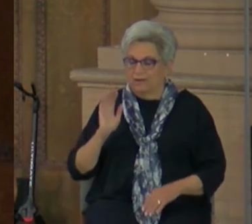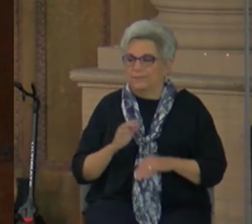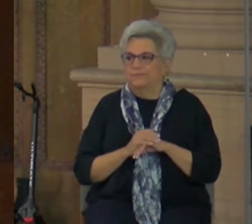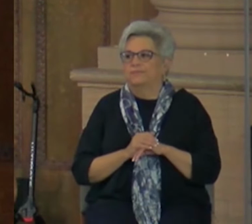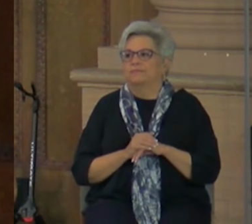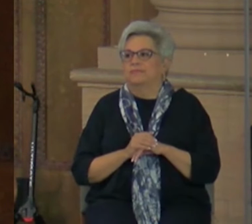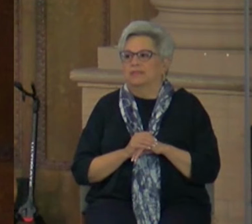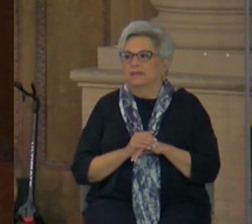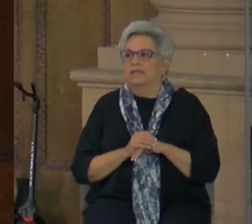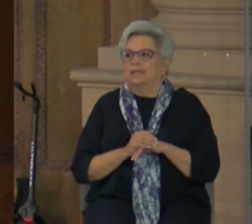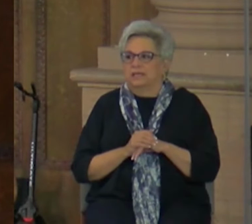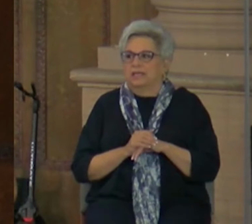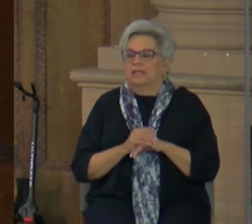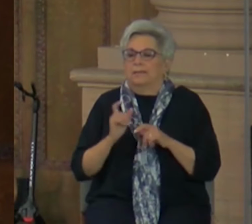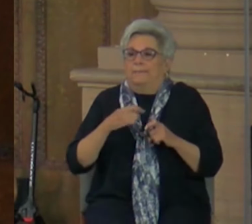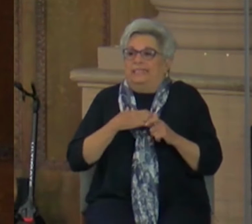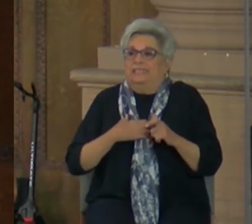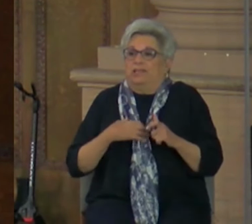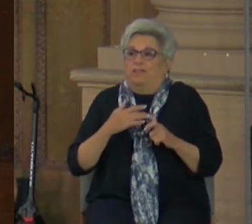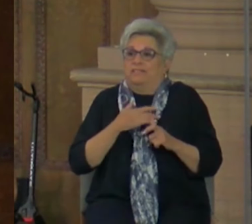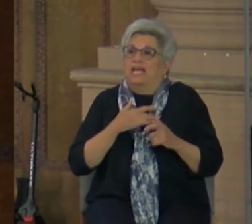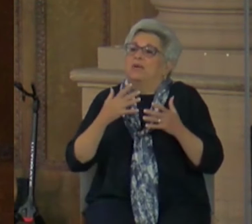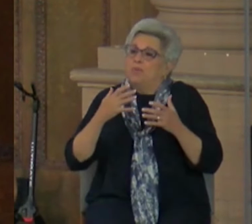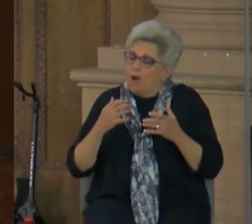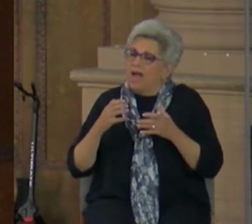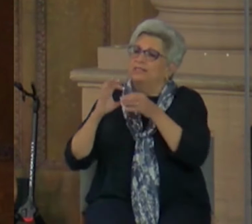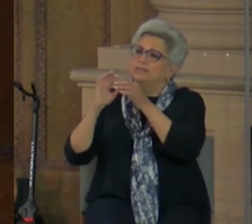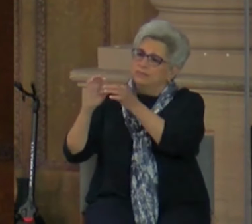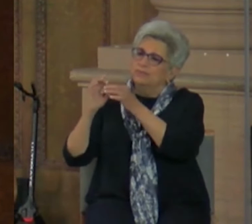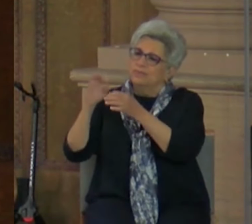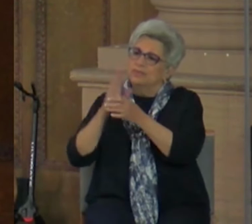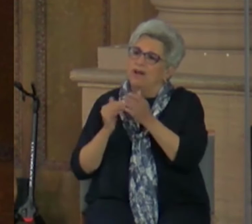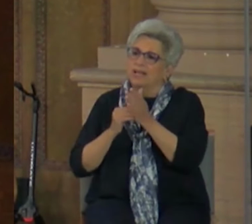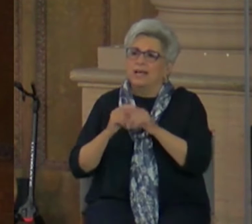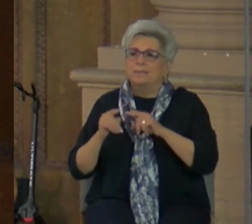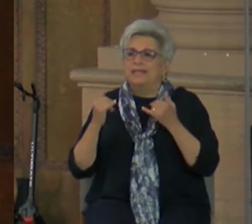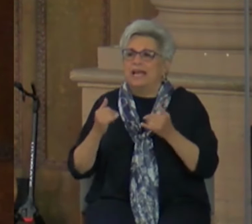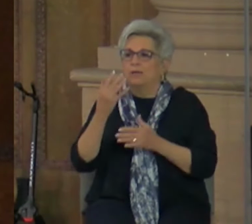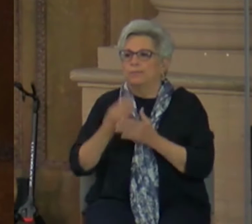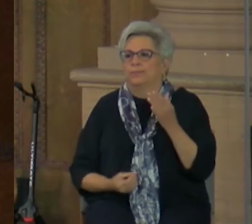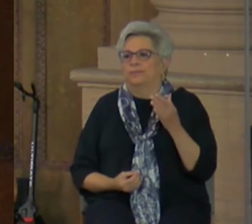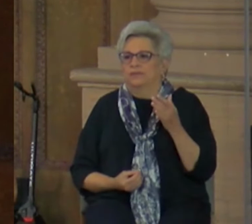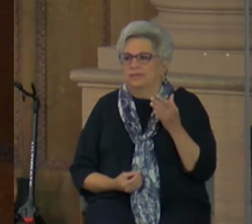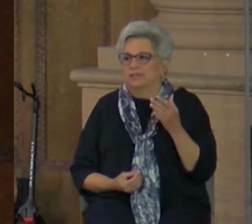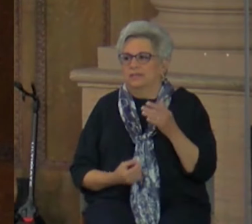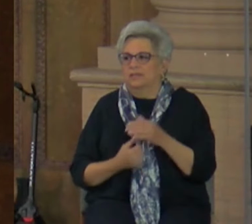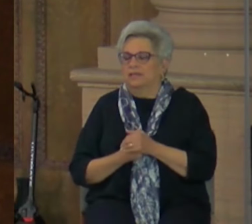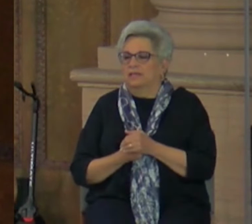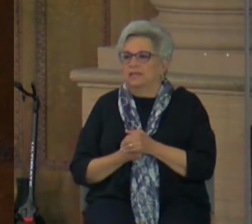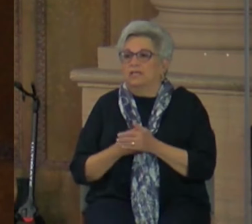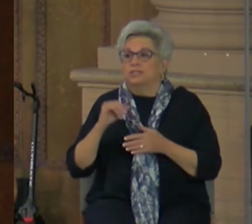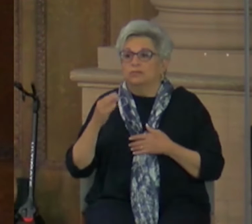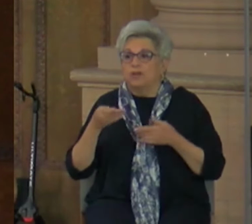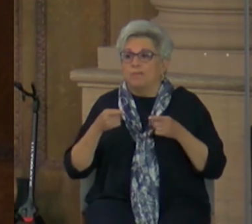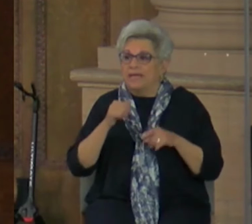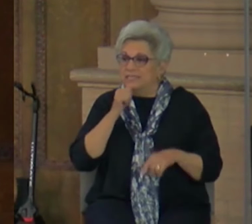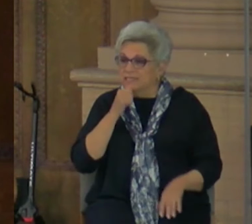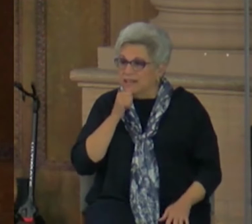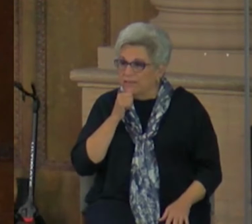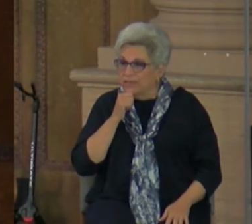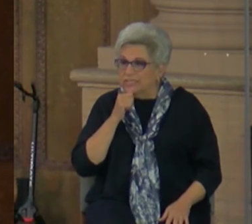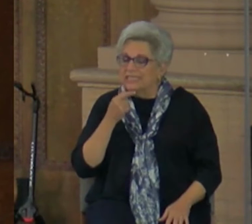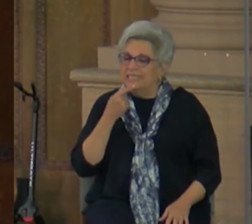The great desire of his heart was that he would have that relationship again, but now it was gone. And Job, as he suffers, he